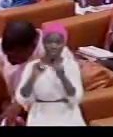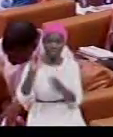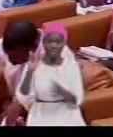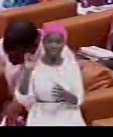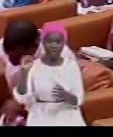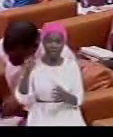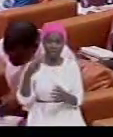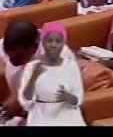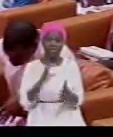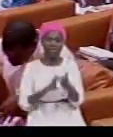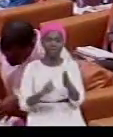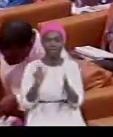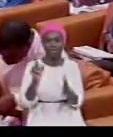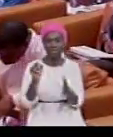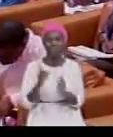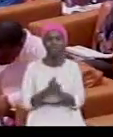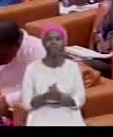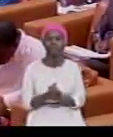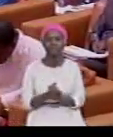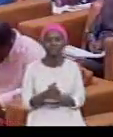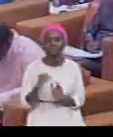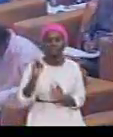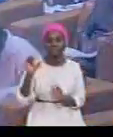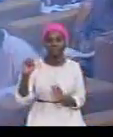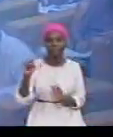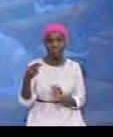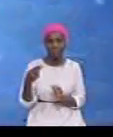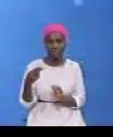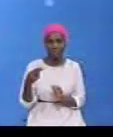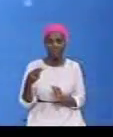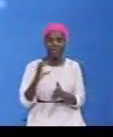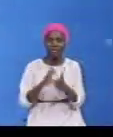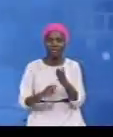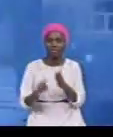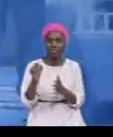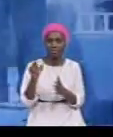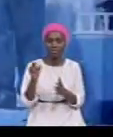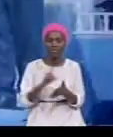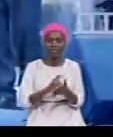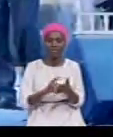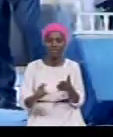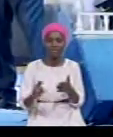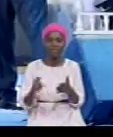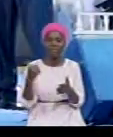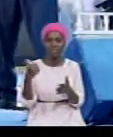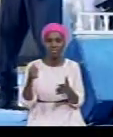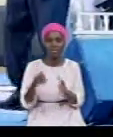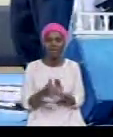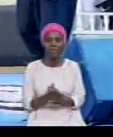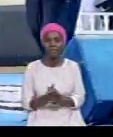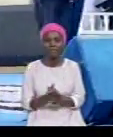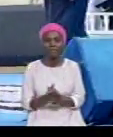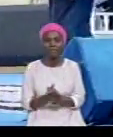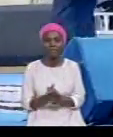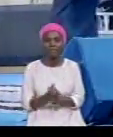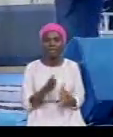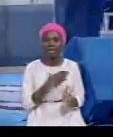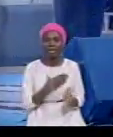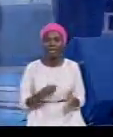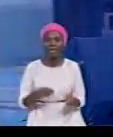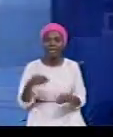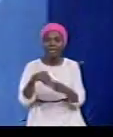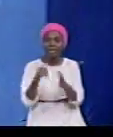from verse 10. Isaiah chapter 11, and we're reading from verse 10. "And in